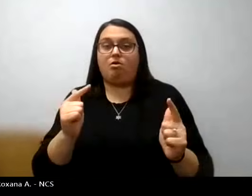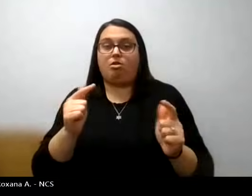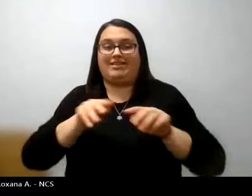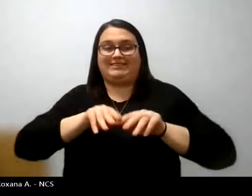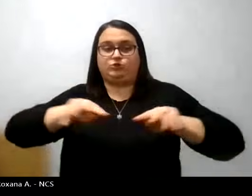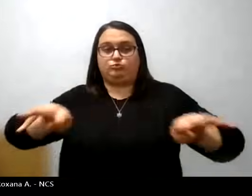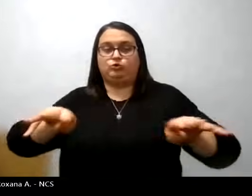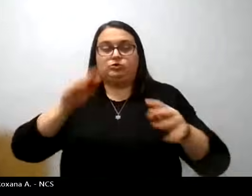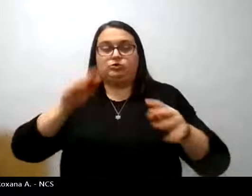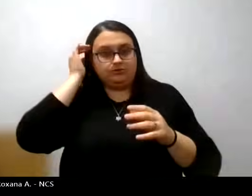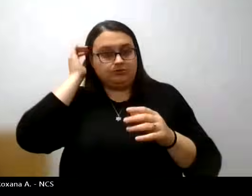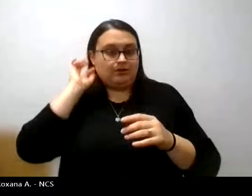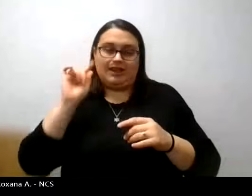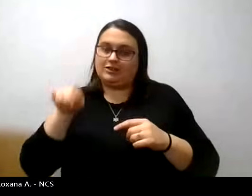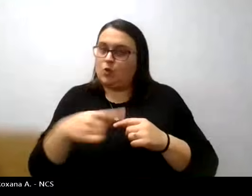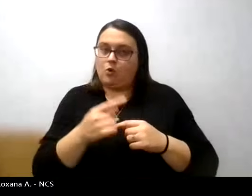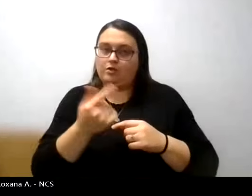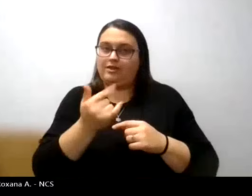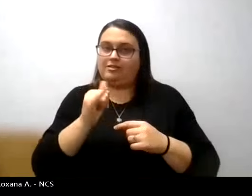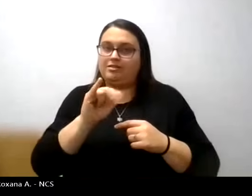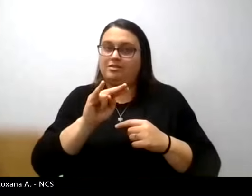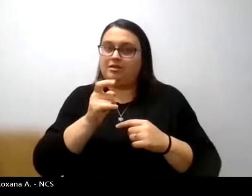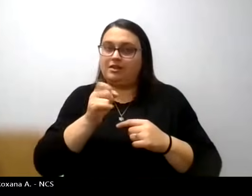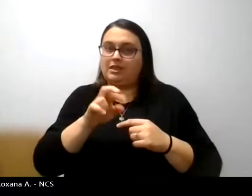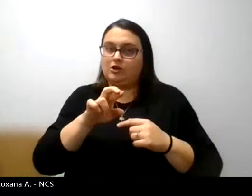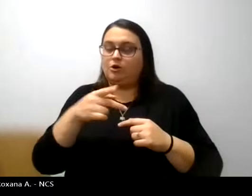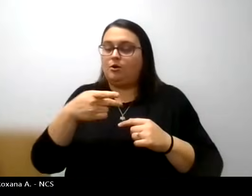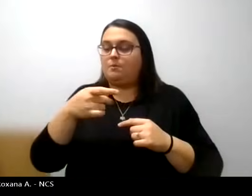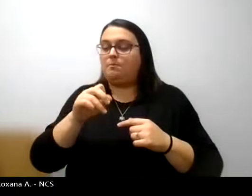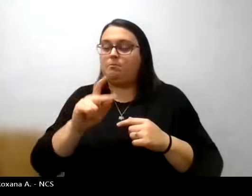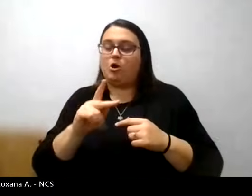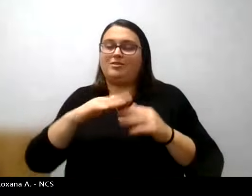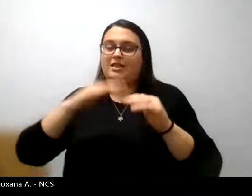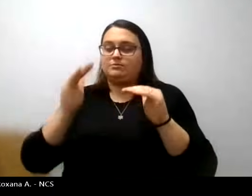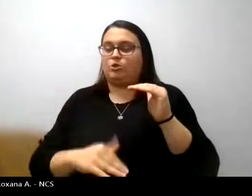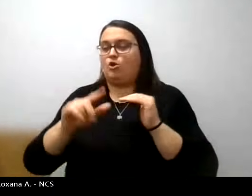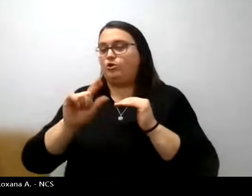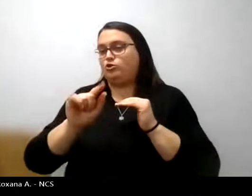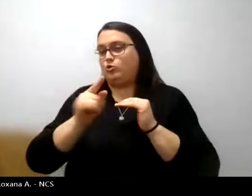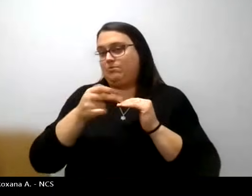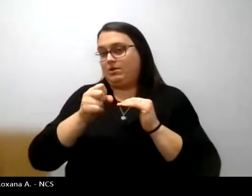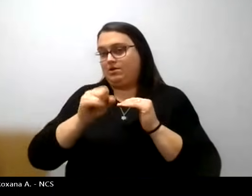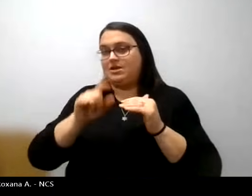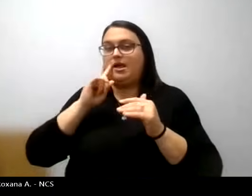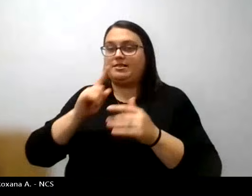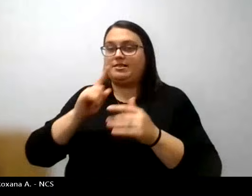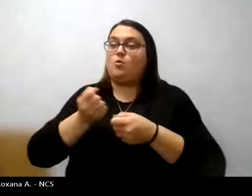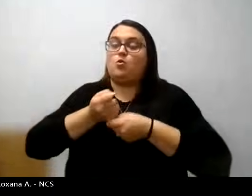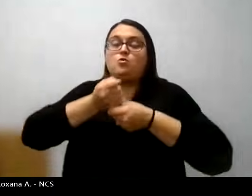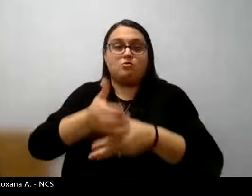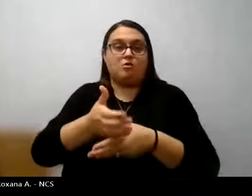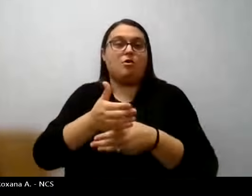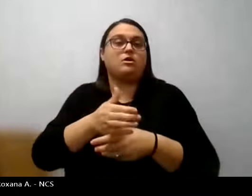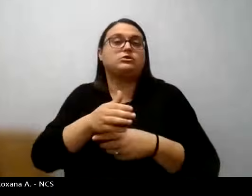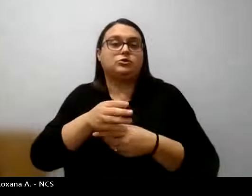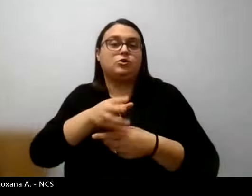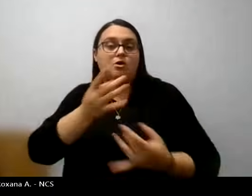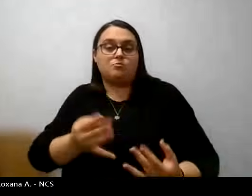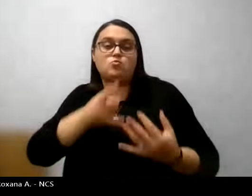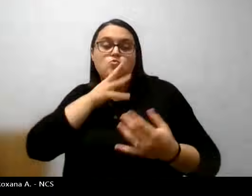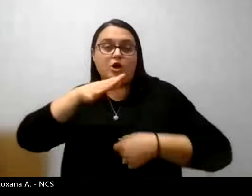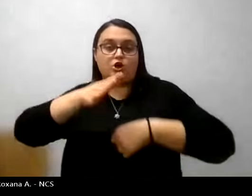was only that Ginner Park tank that dropped below the 20 psi threshold that triggers a boil water advisory. For